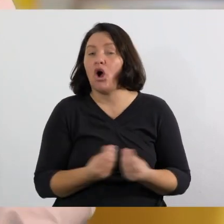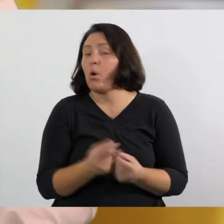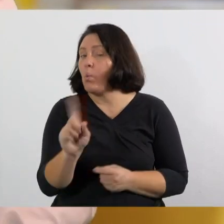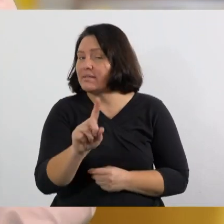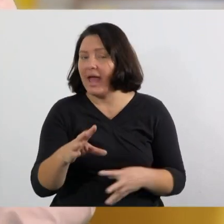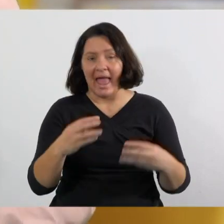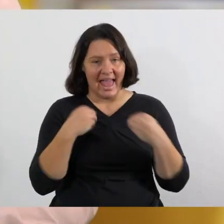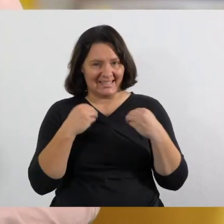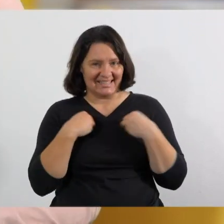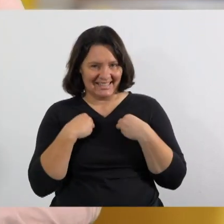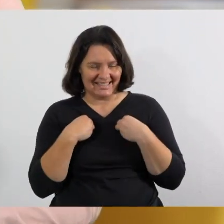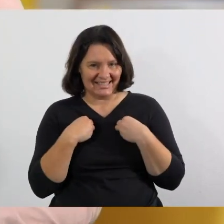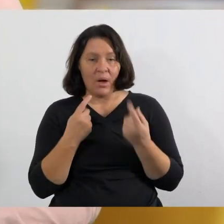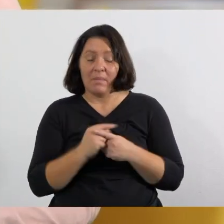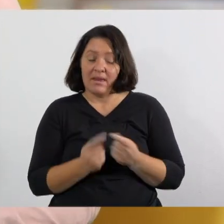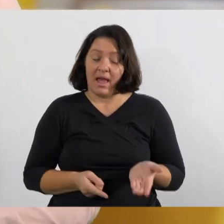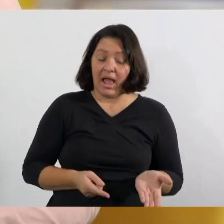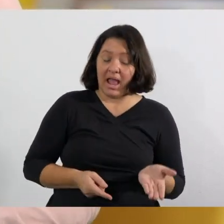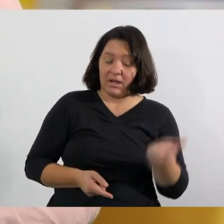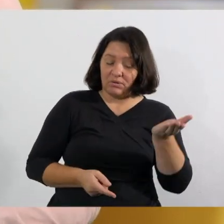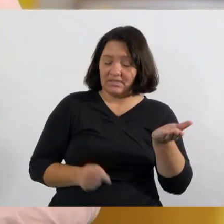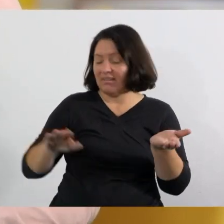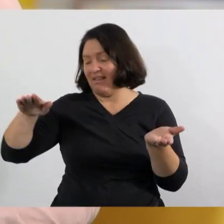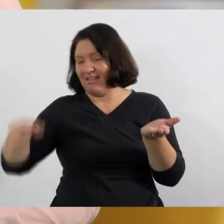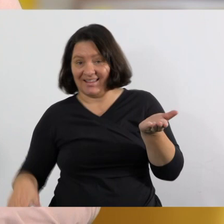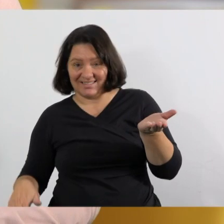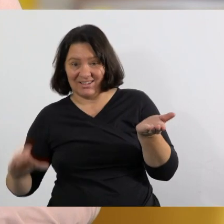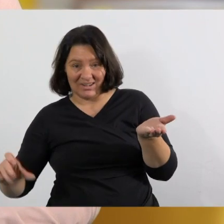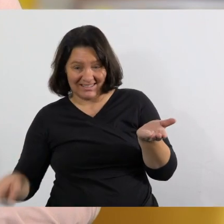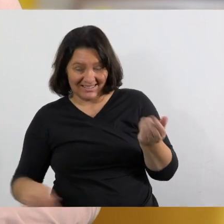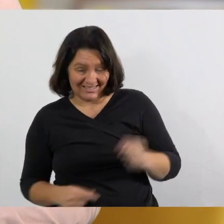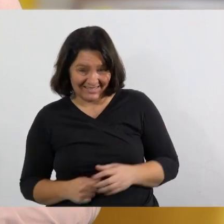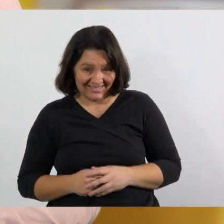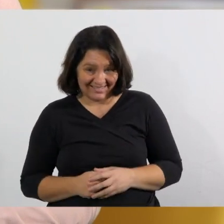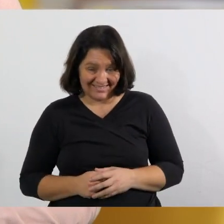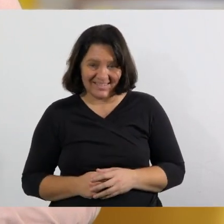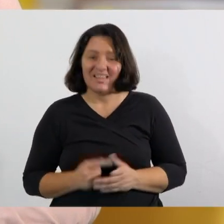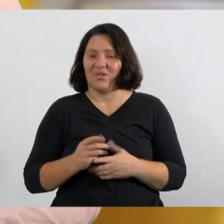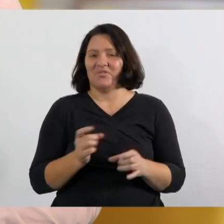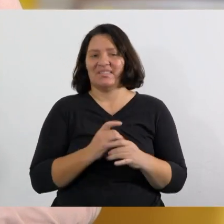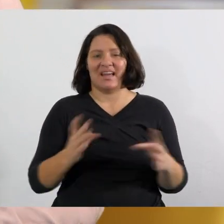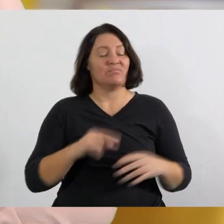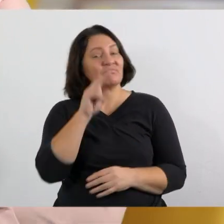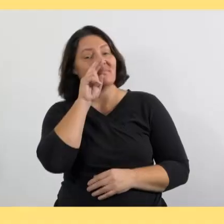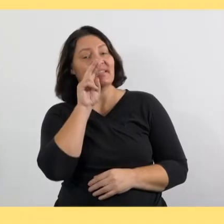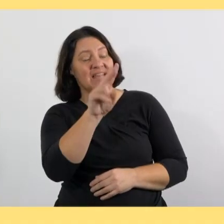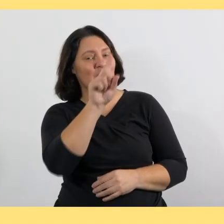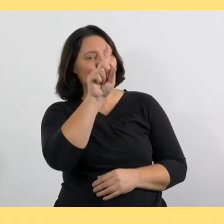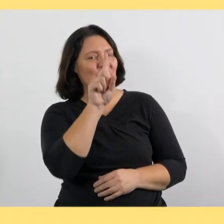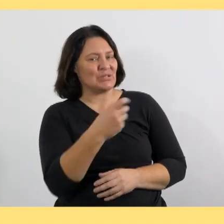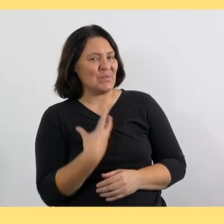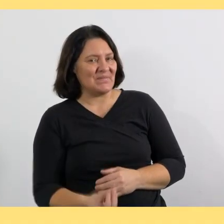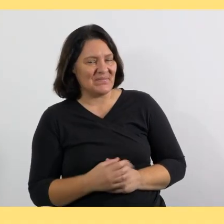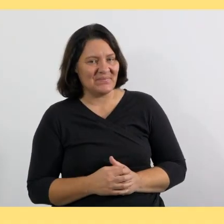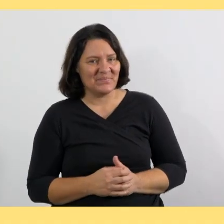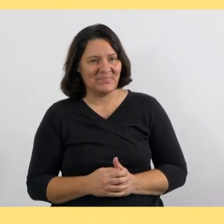credit. All right, let us start. We need to see the question that we have. Here is our question, and it says,